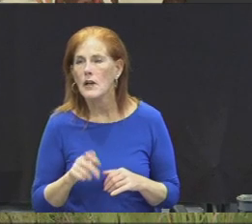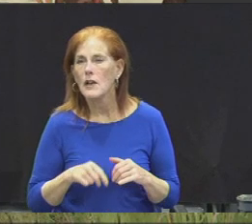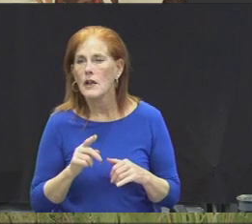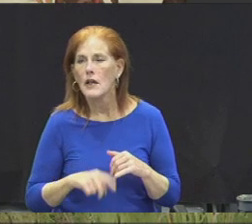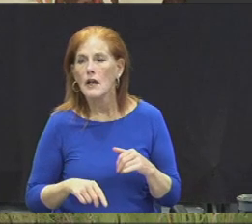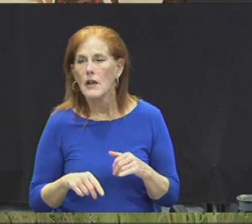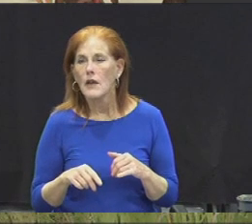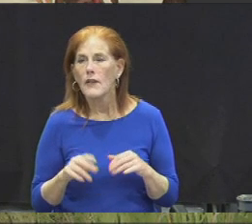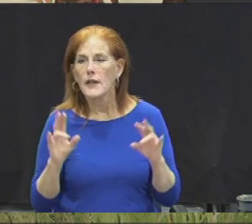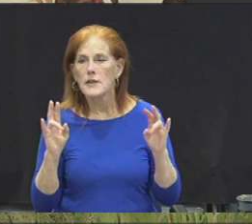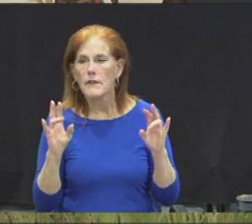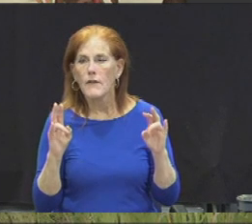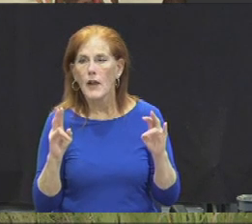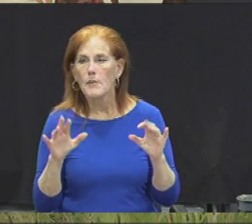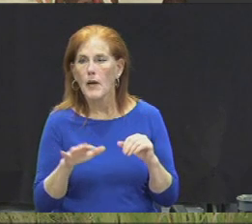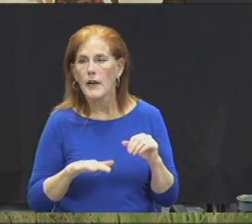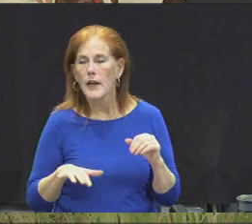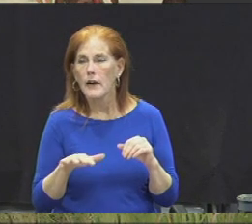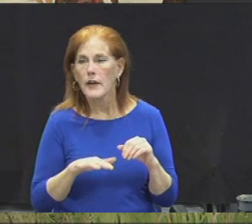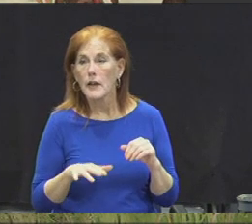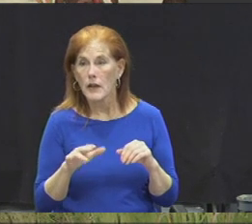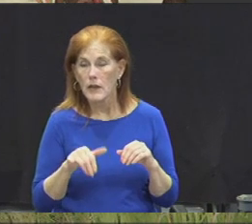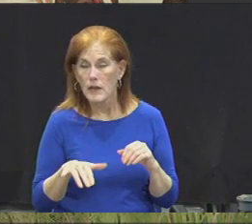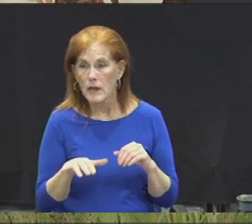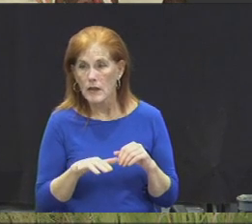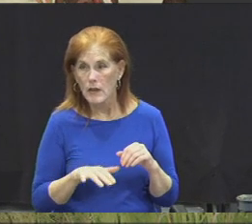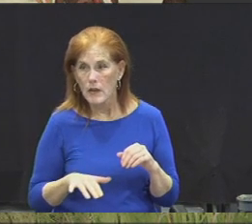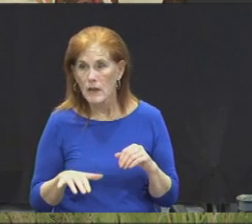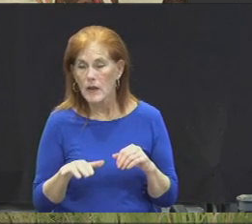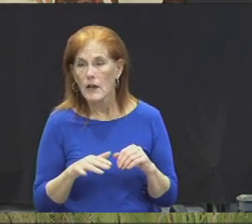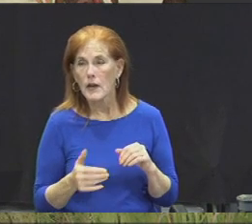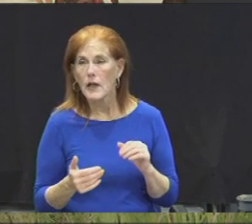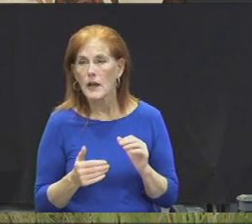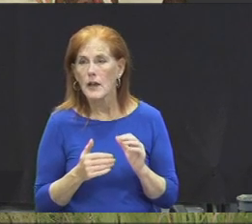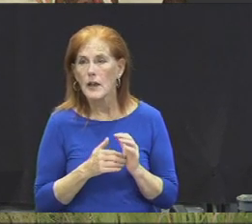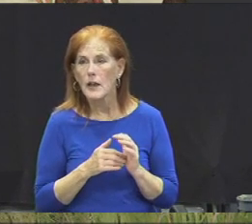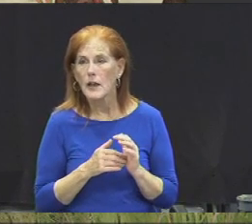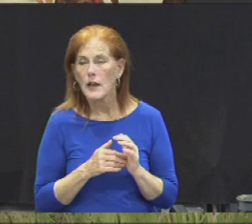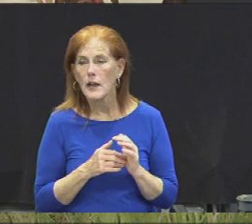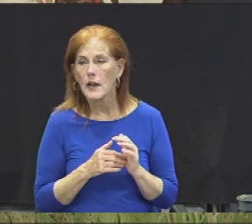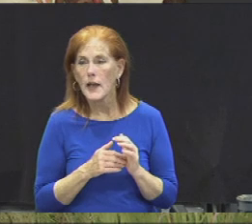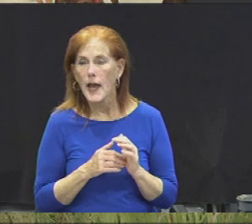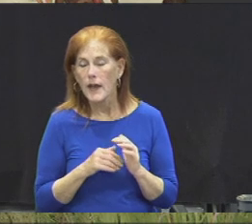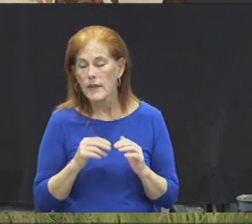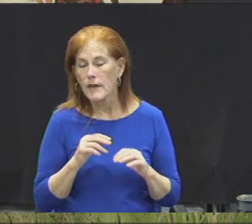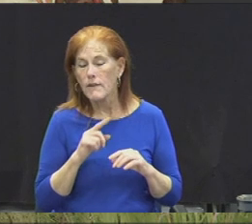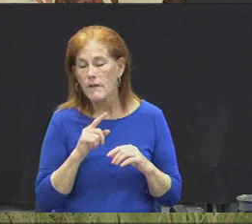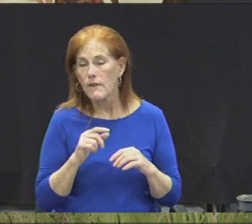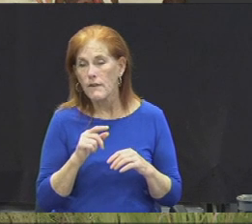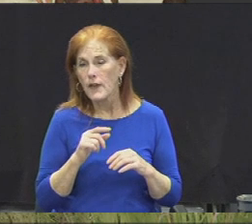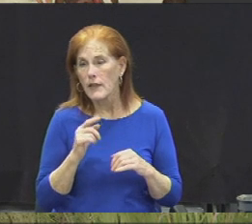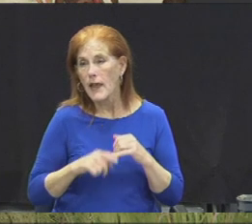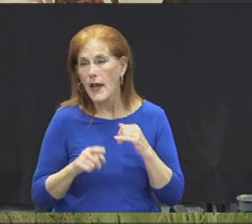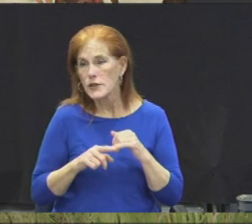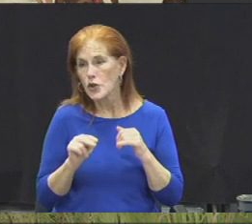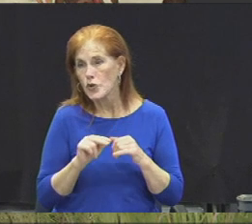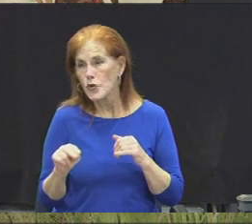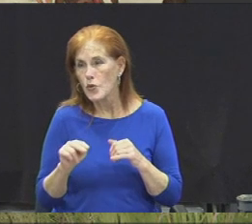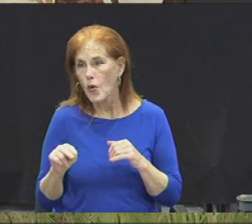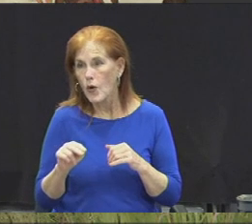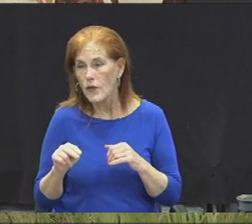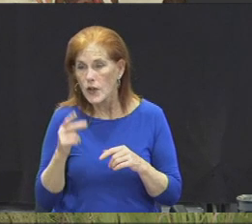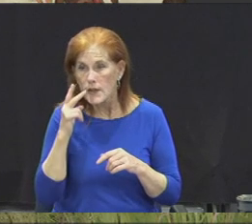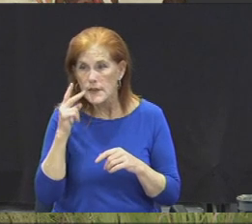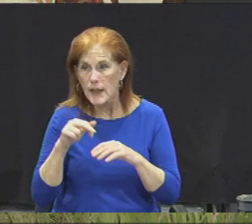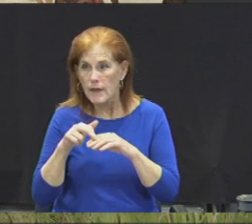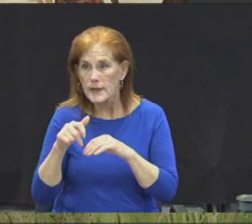Finally, this volleyball area. This area is, again, all the way at the very far north end. You can see these kind of overlook steps here